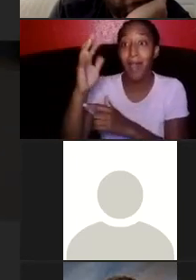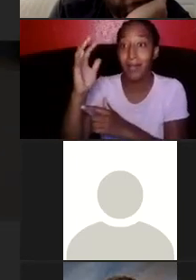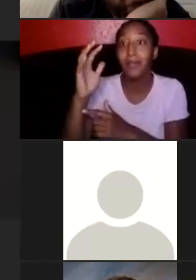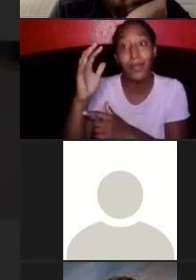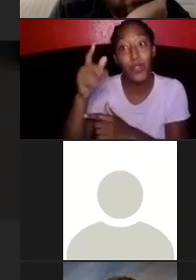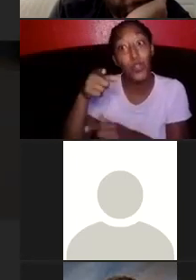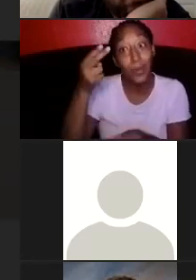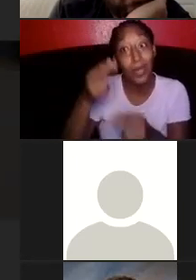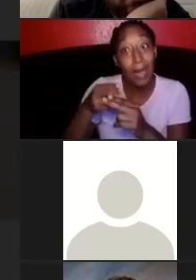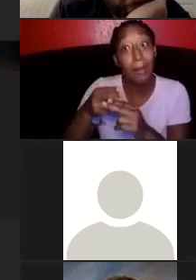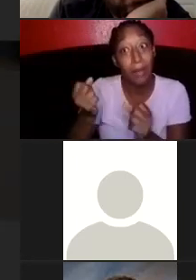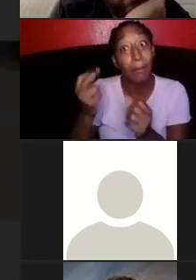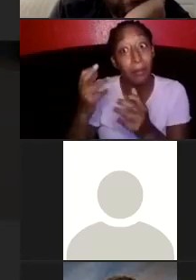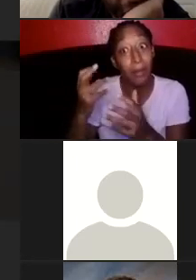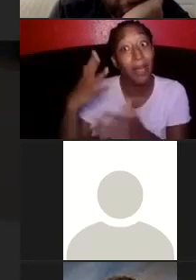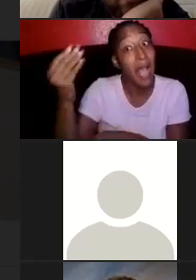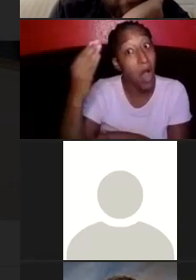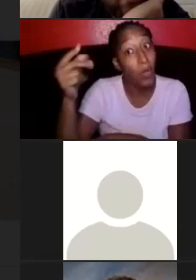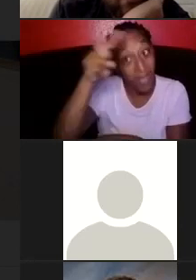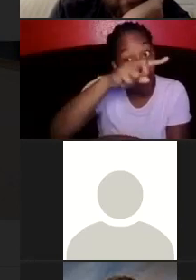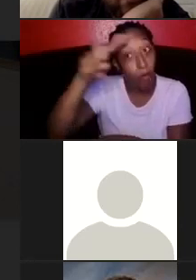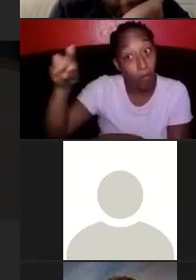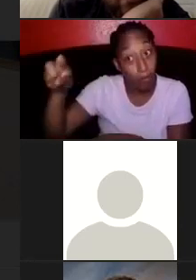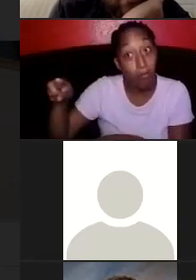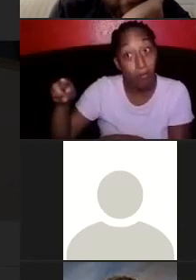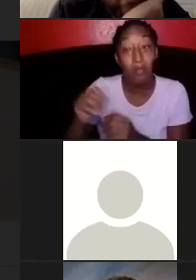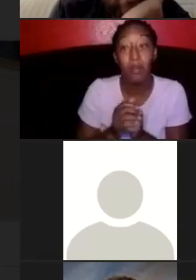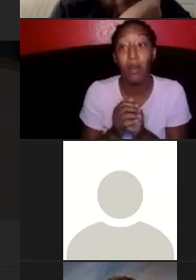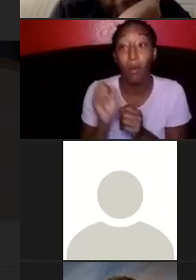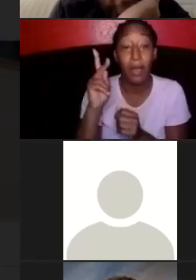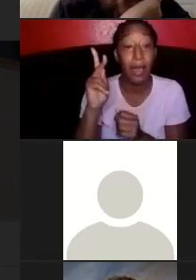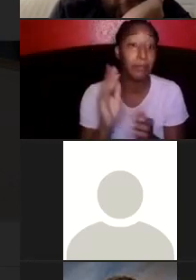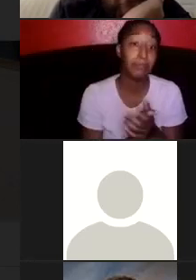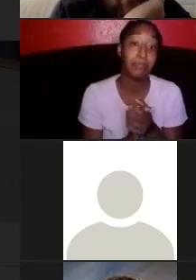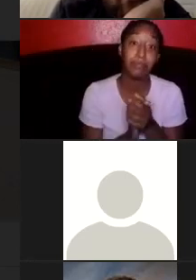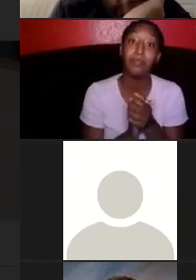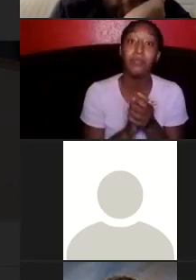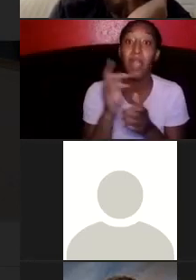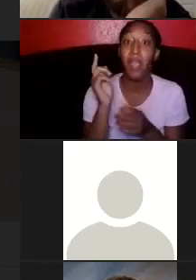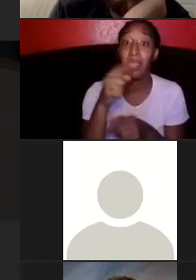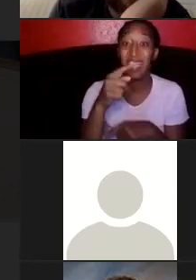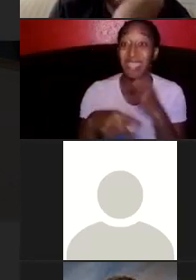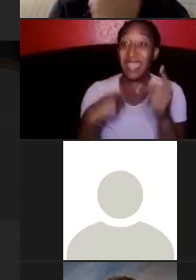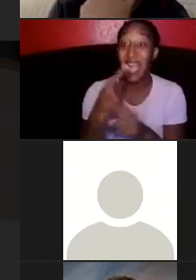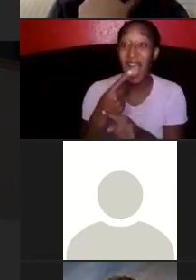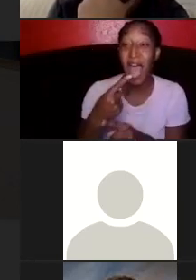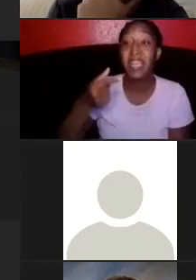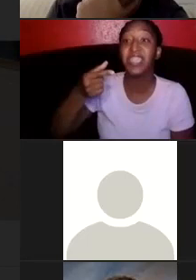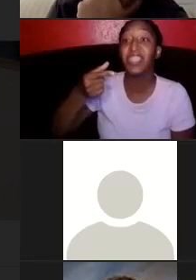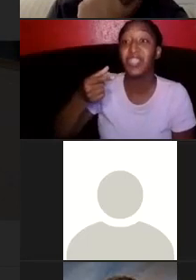there. All right. And so let's take a look at this type of satellite. It's a geo